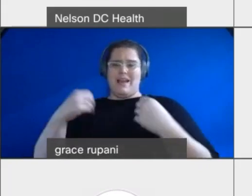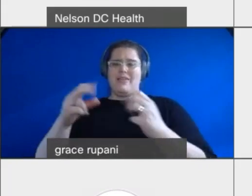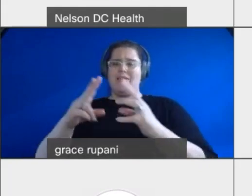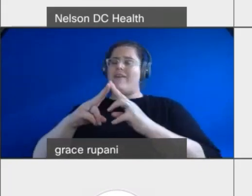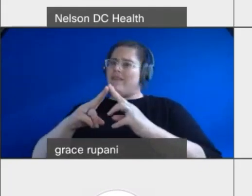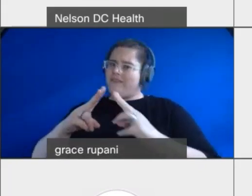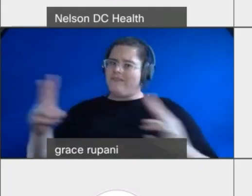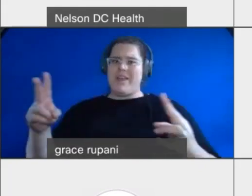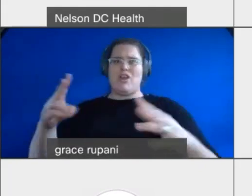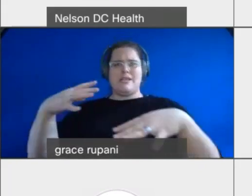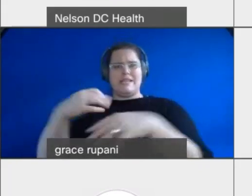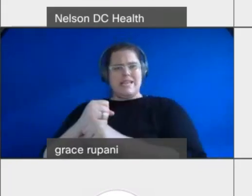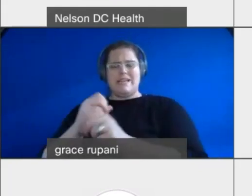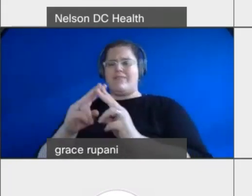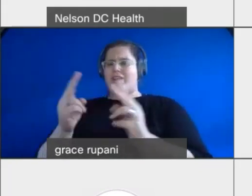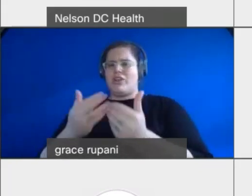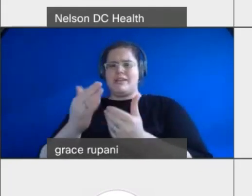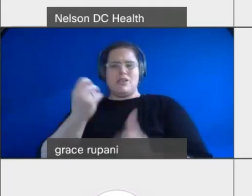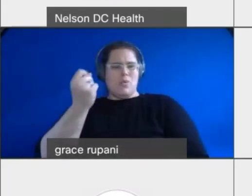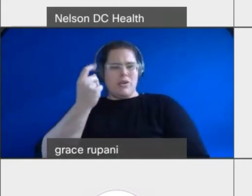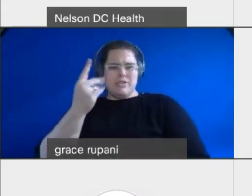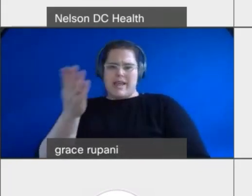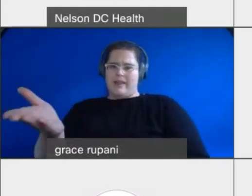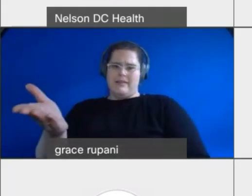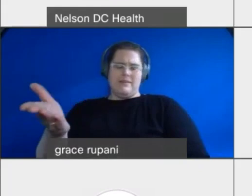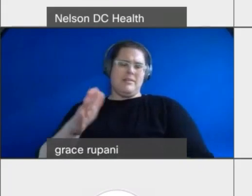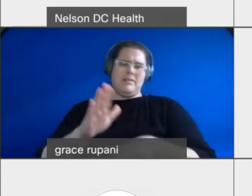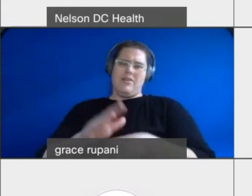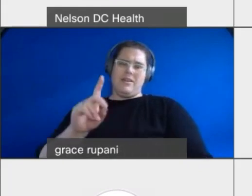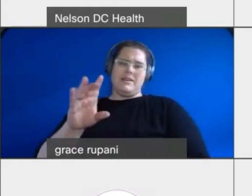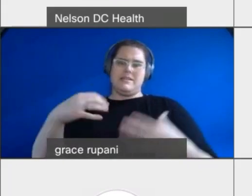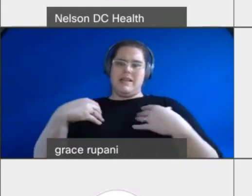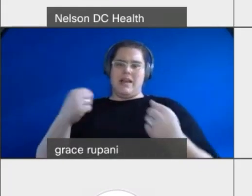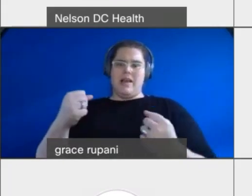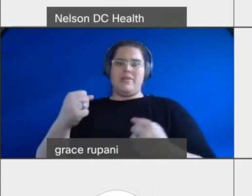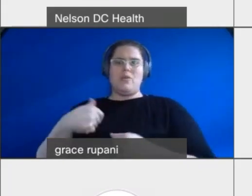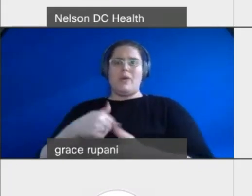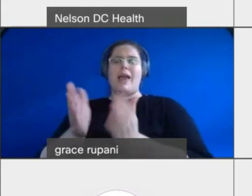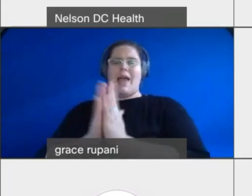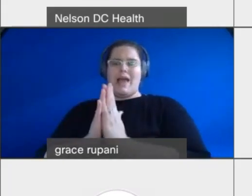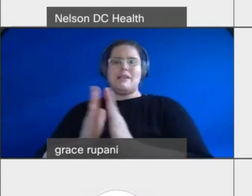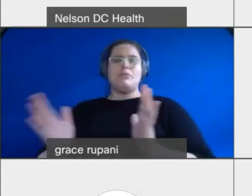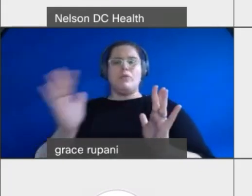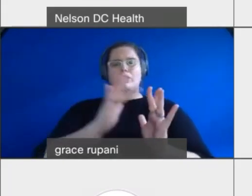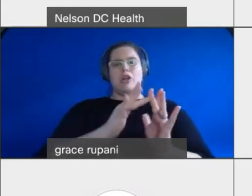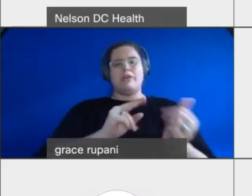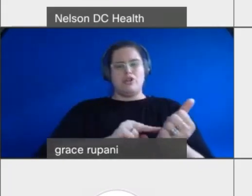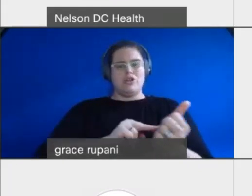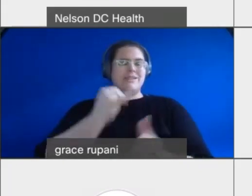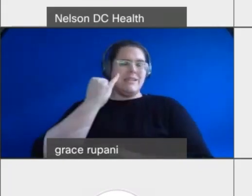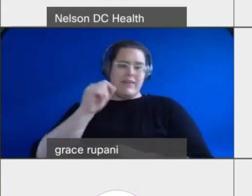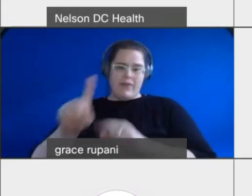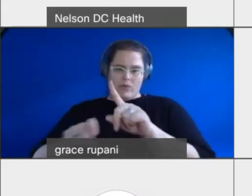doesn't understand the information, I'd ask that they reach out to the health and wellness nurse, and then we